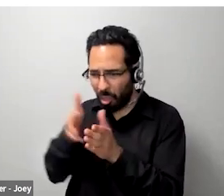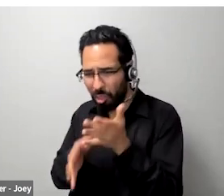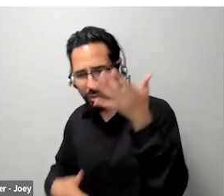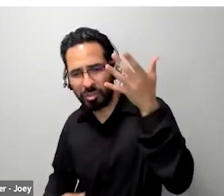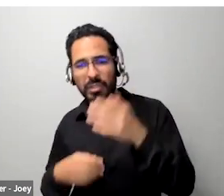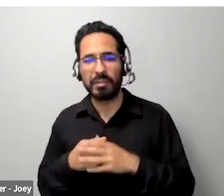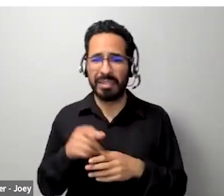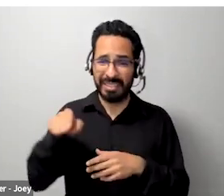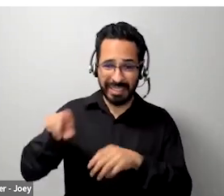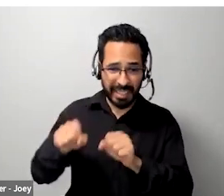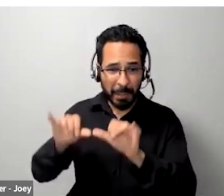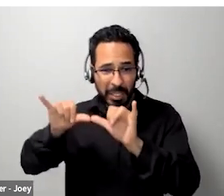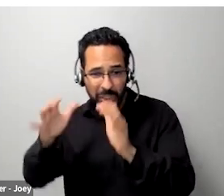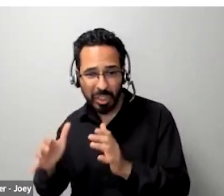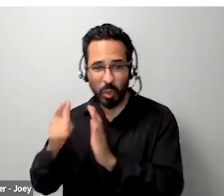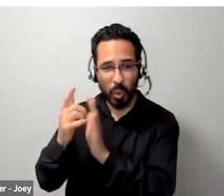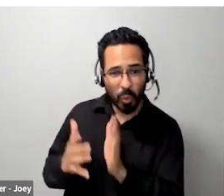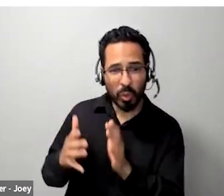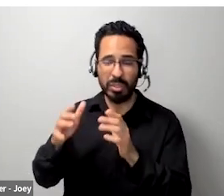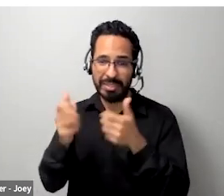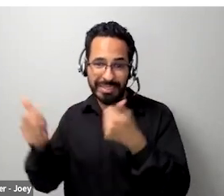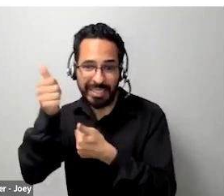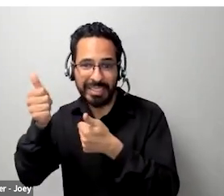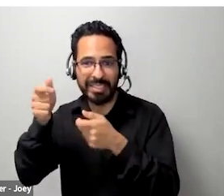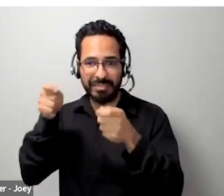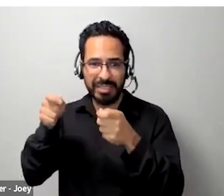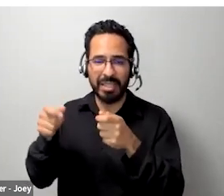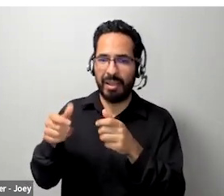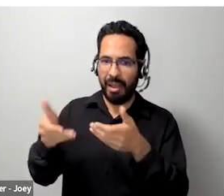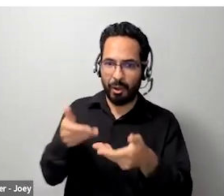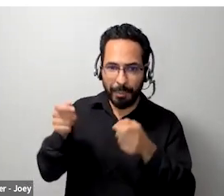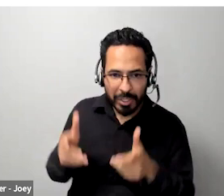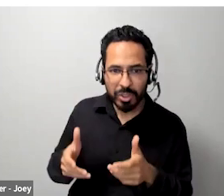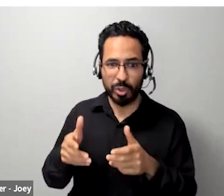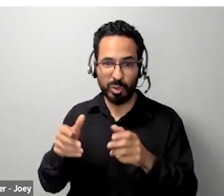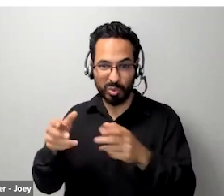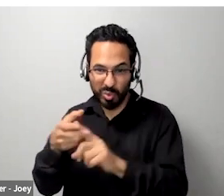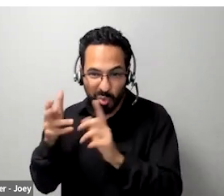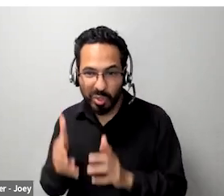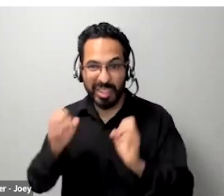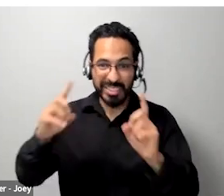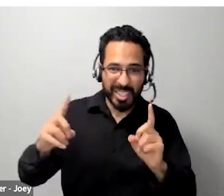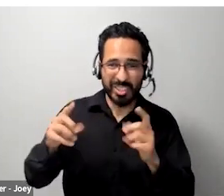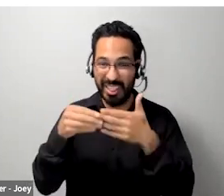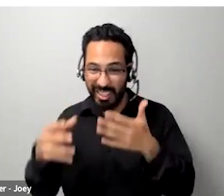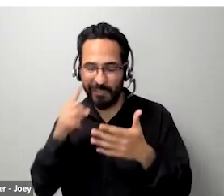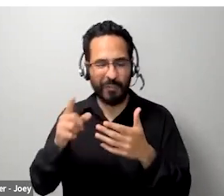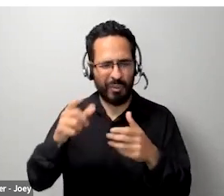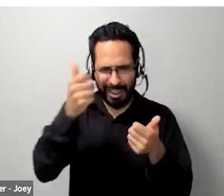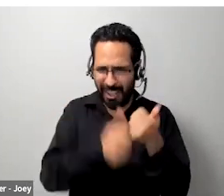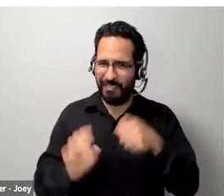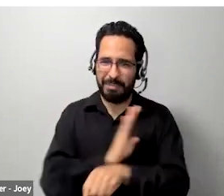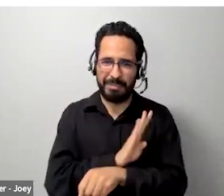people are engineers, lawyers, executives, hiring managers, recruiters, educators, and leaders across every single